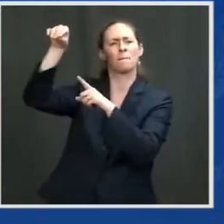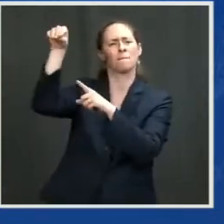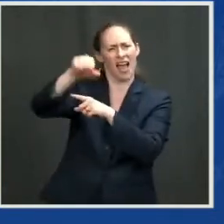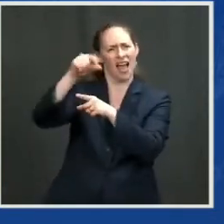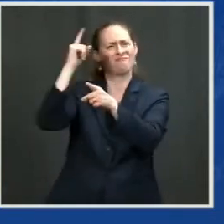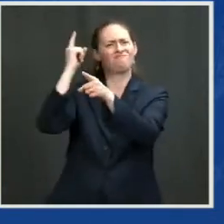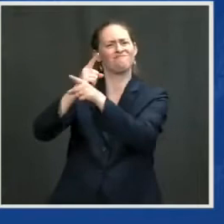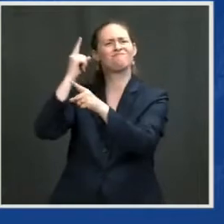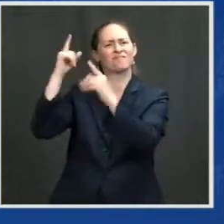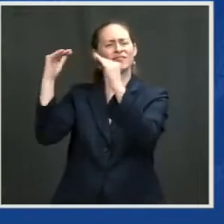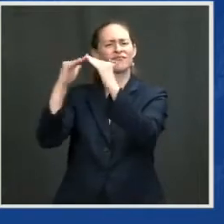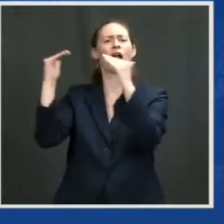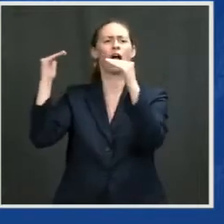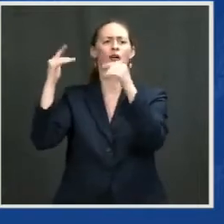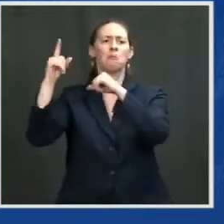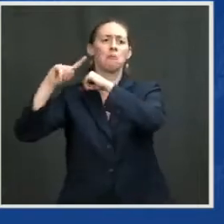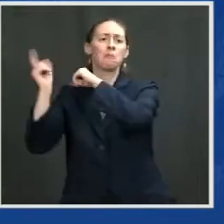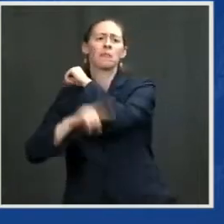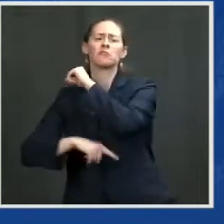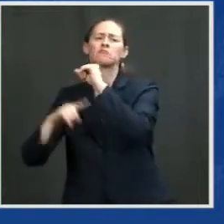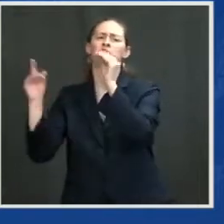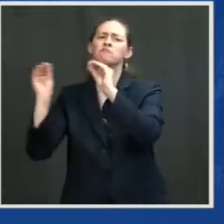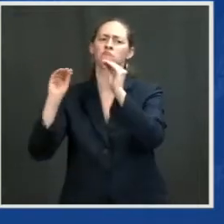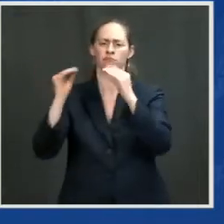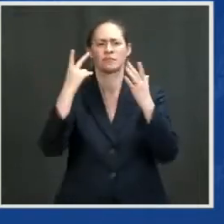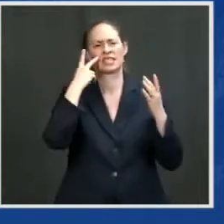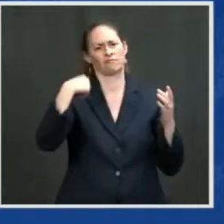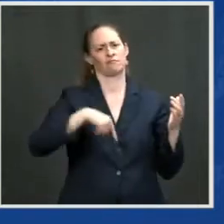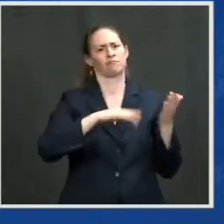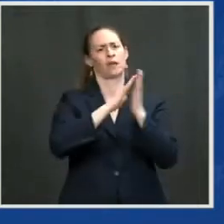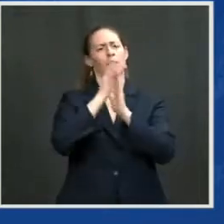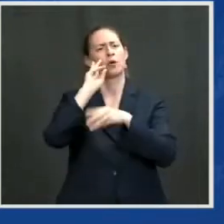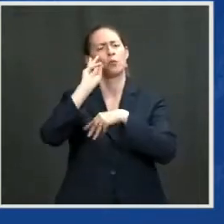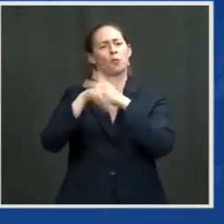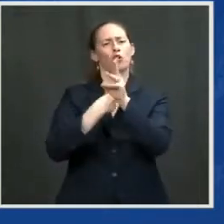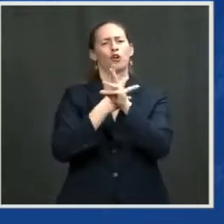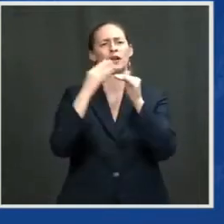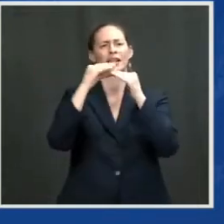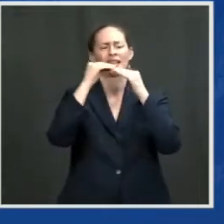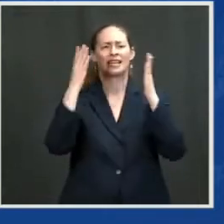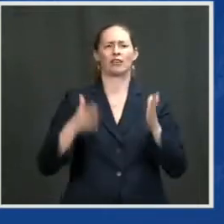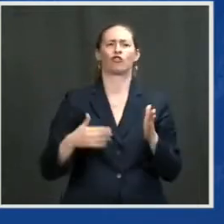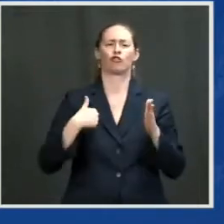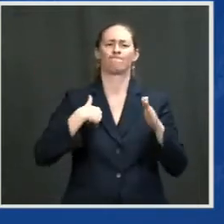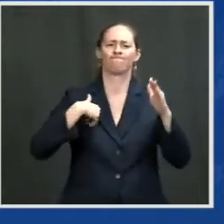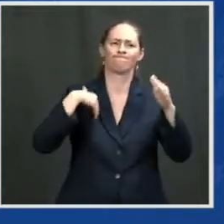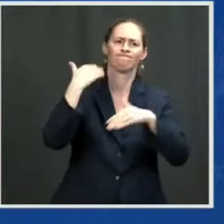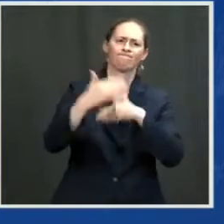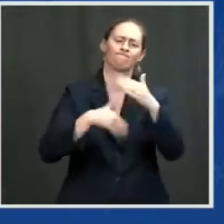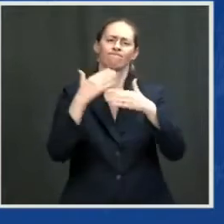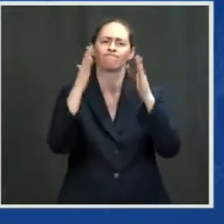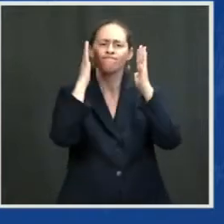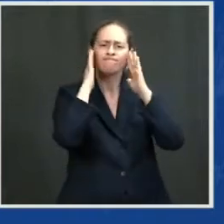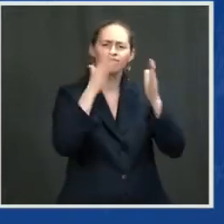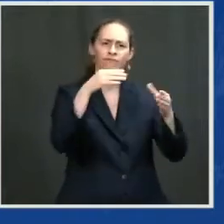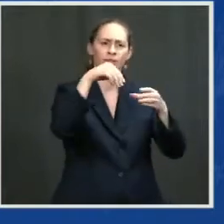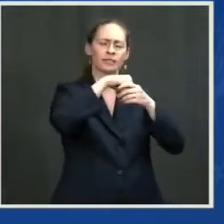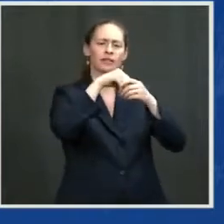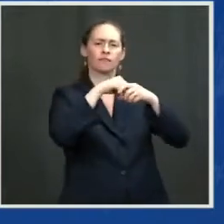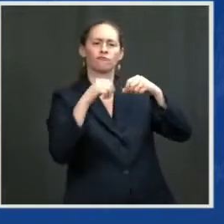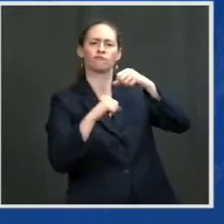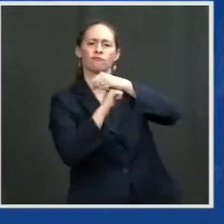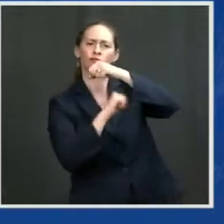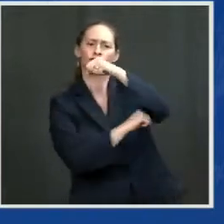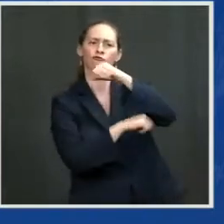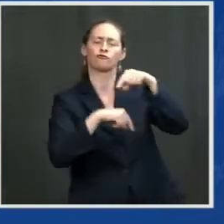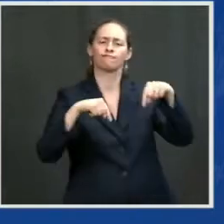leader. I'm going to look to make sure we have the best and most significant infrastructure in the world. It's time to grow this economy